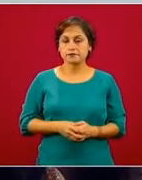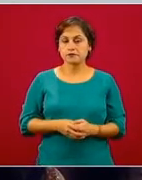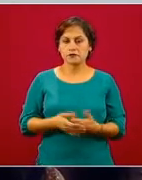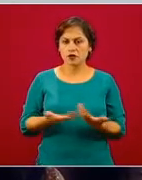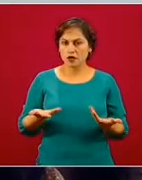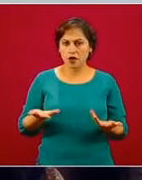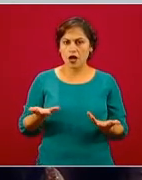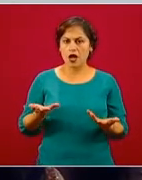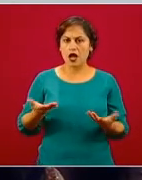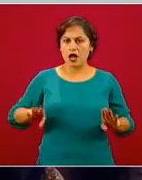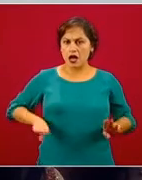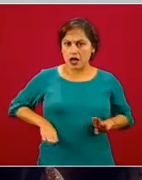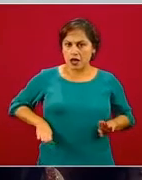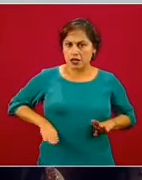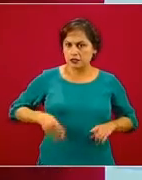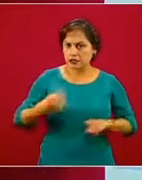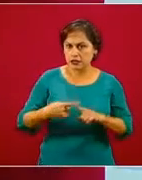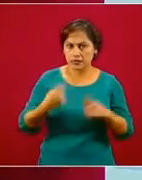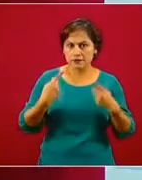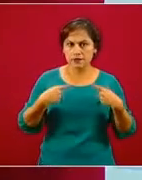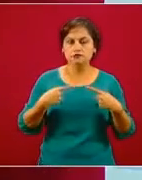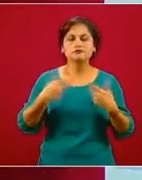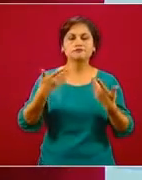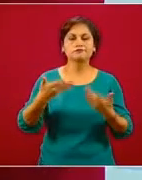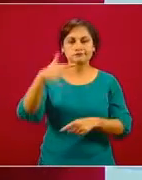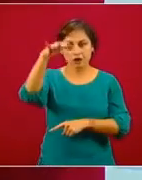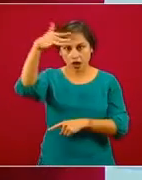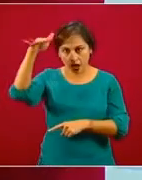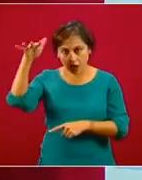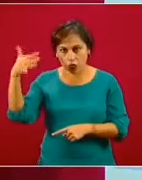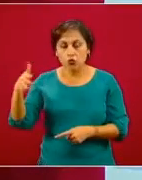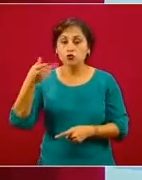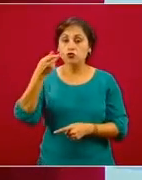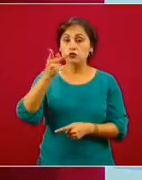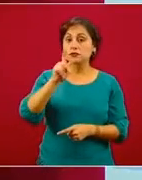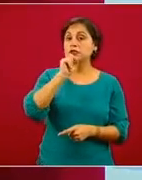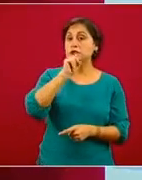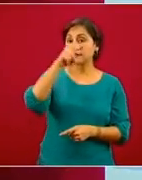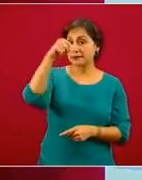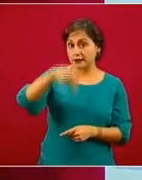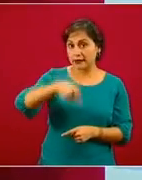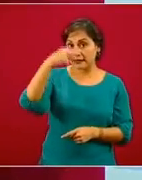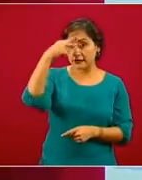These deaths were mainly serious cases among the elderly.